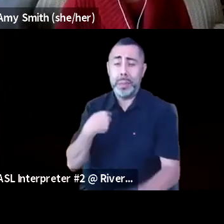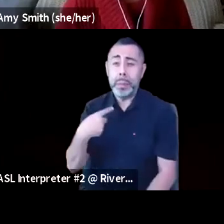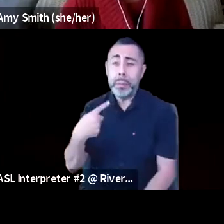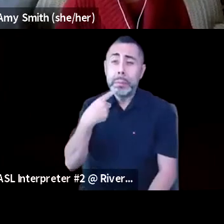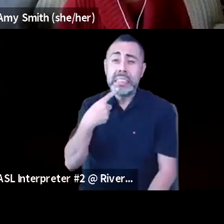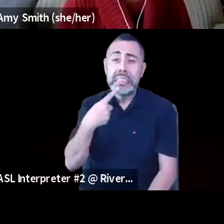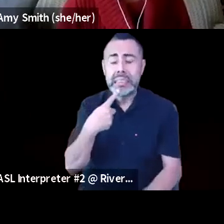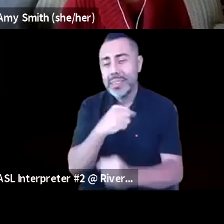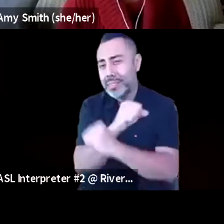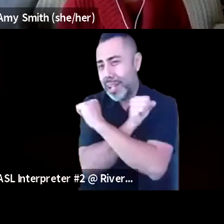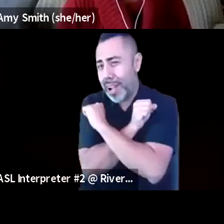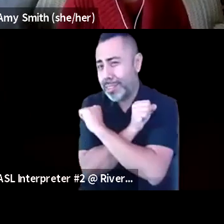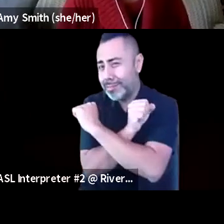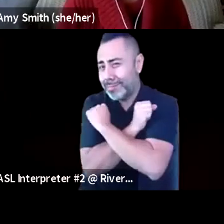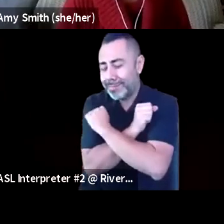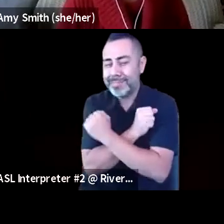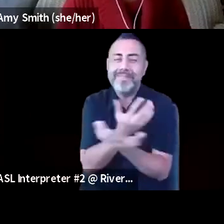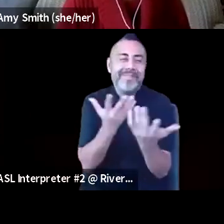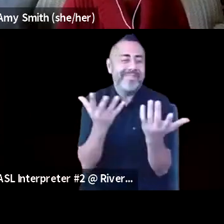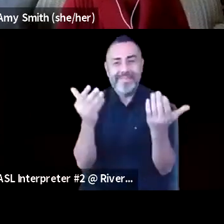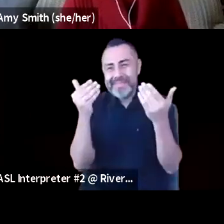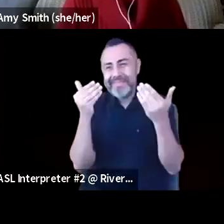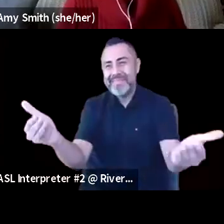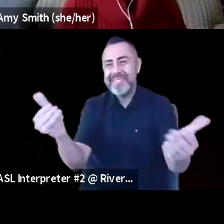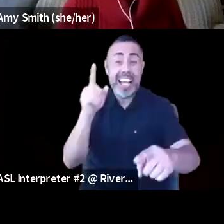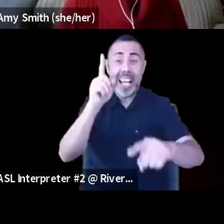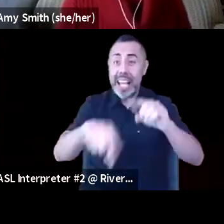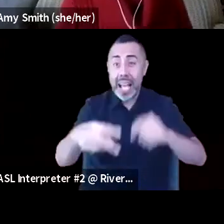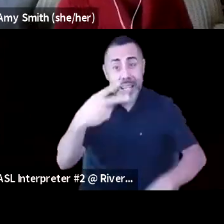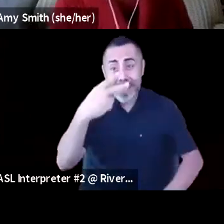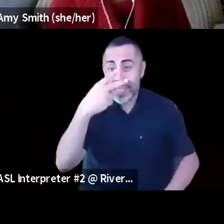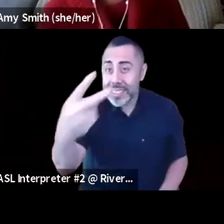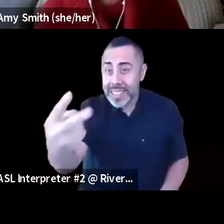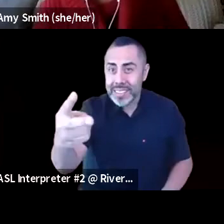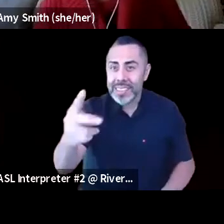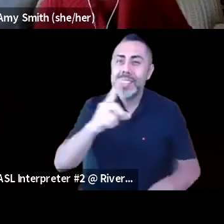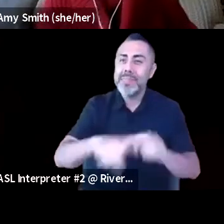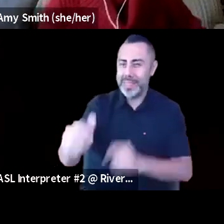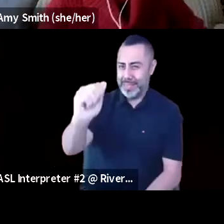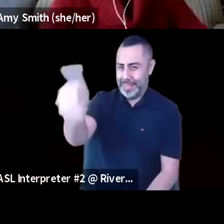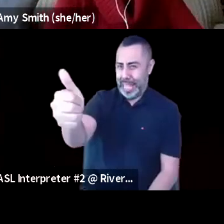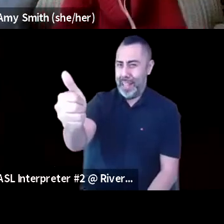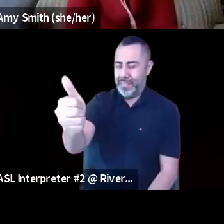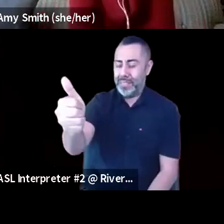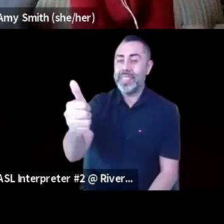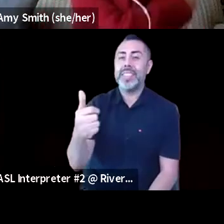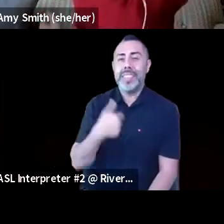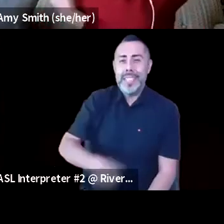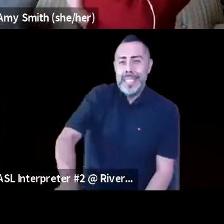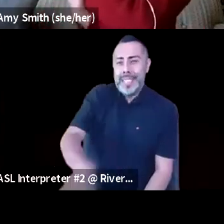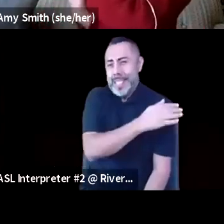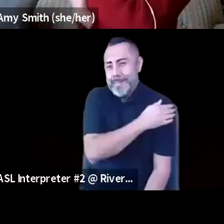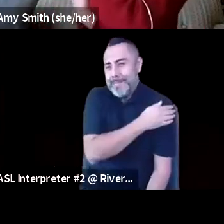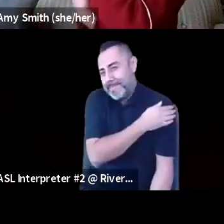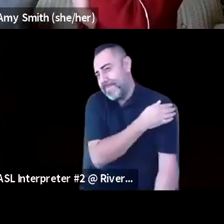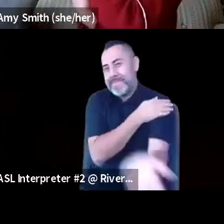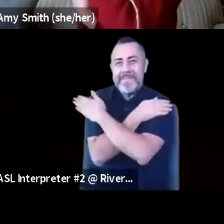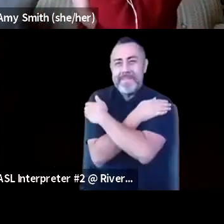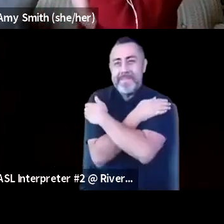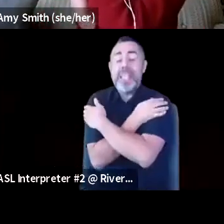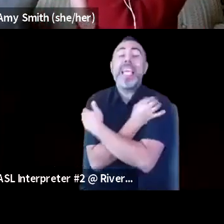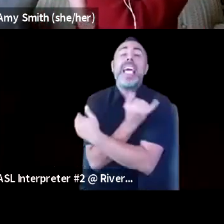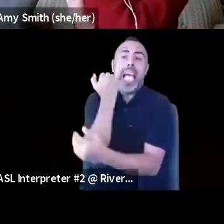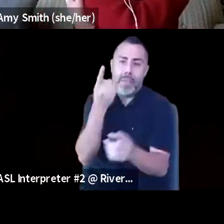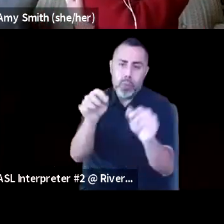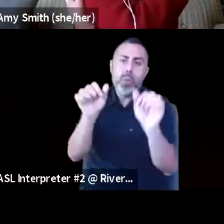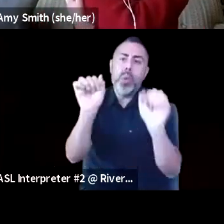go ahead, and we can't see you, so you can do this in your own individual space. Gonna go ahead and wrap our arms around ourselves if you're able for